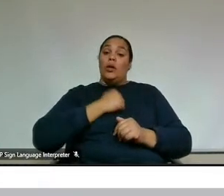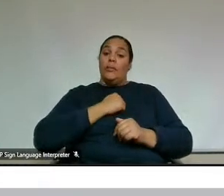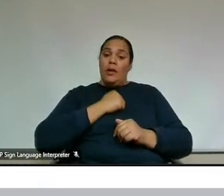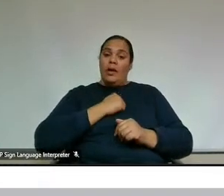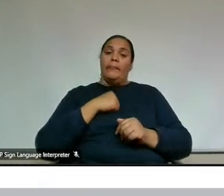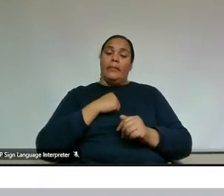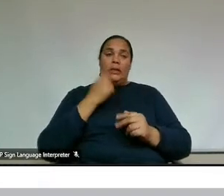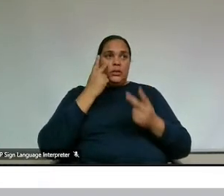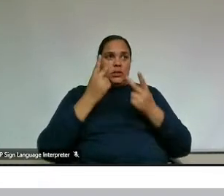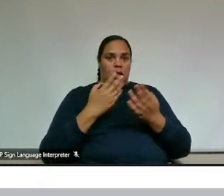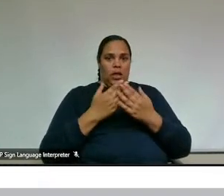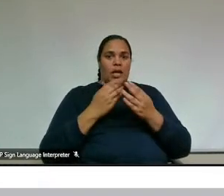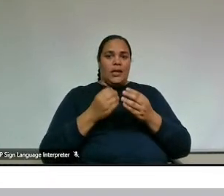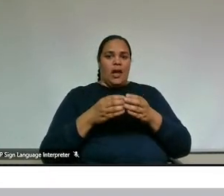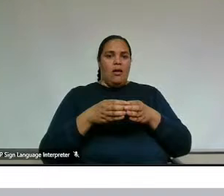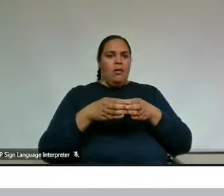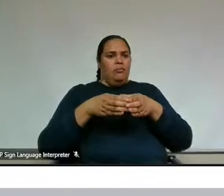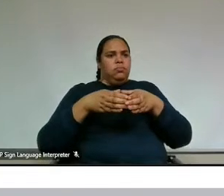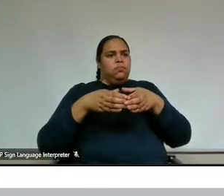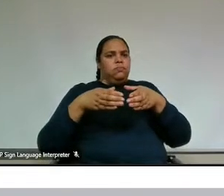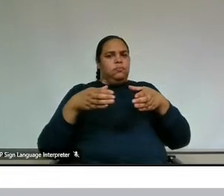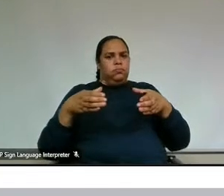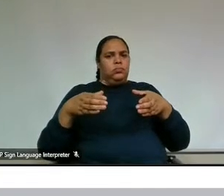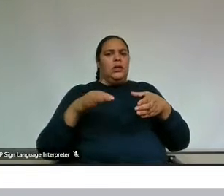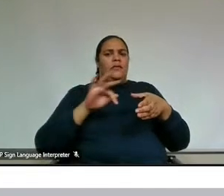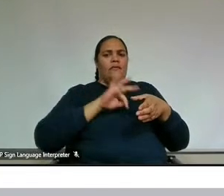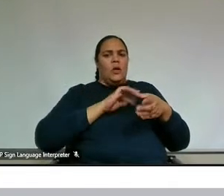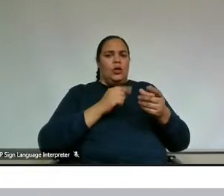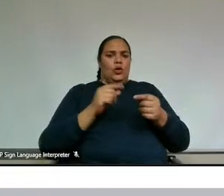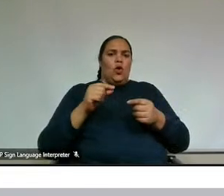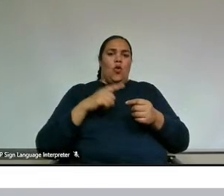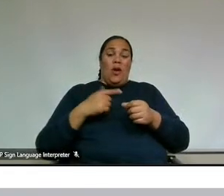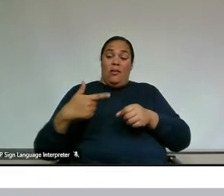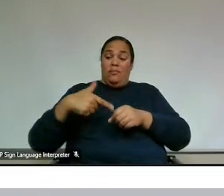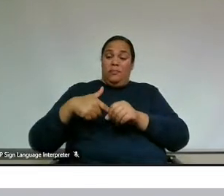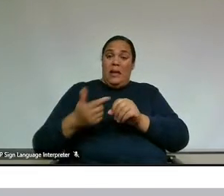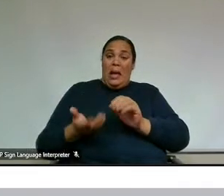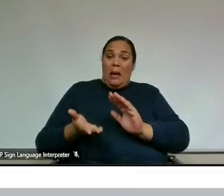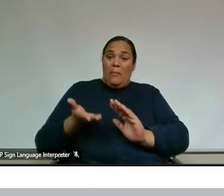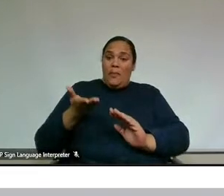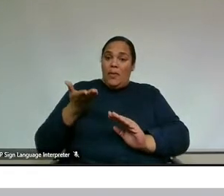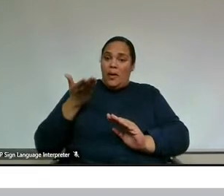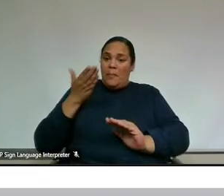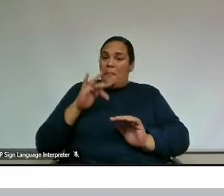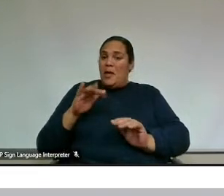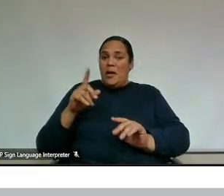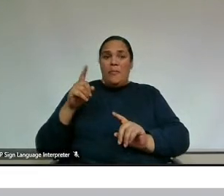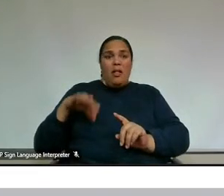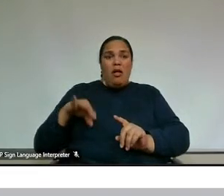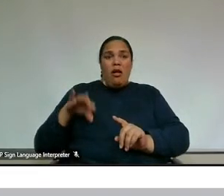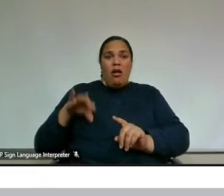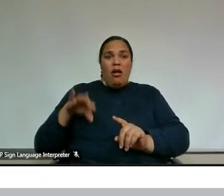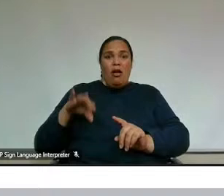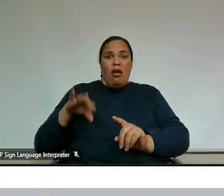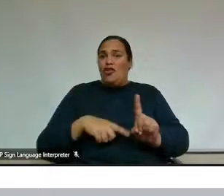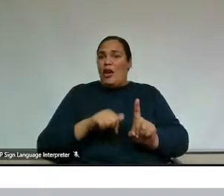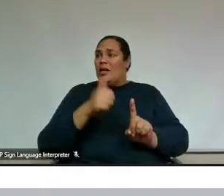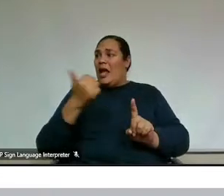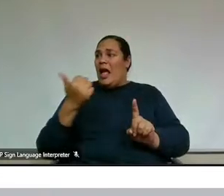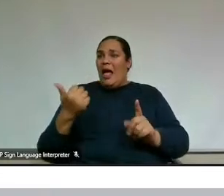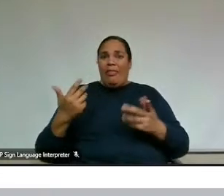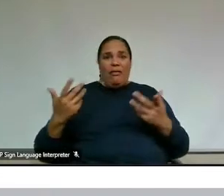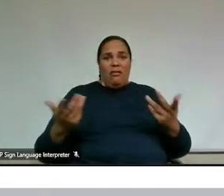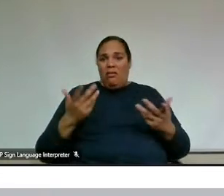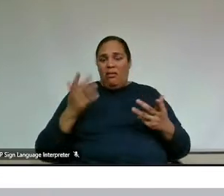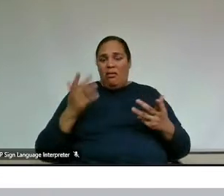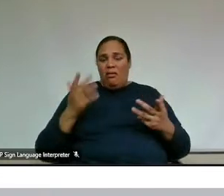can see there's a growing tendency as fuel prices increase and people cannot afford any other effort. And